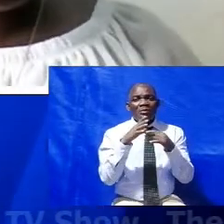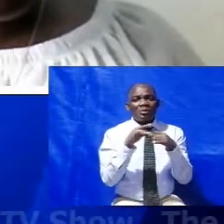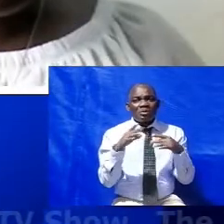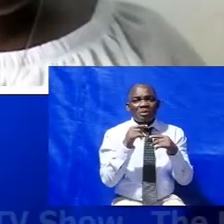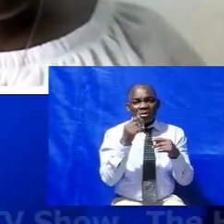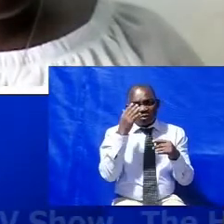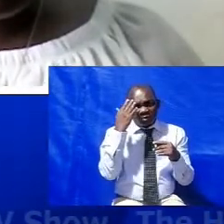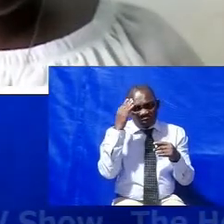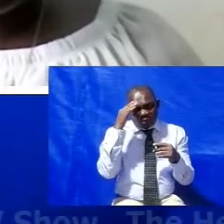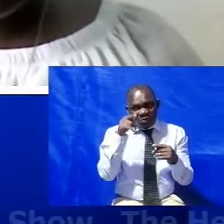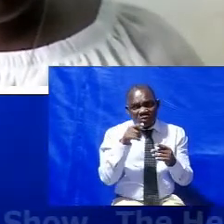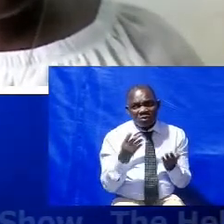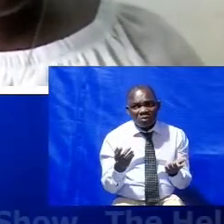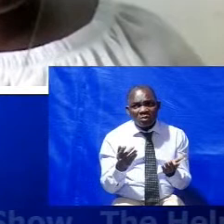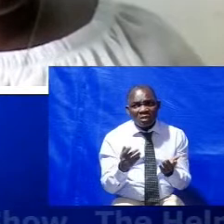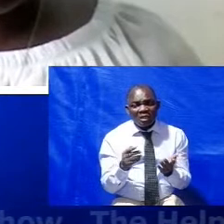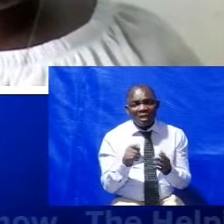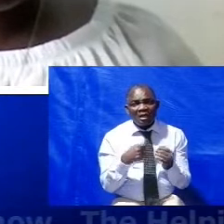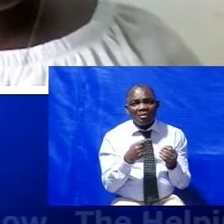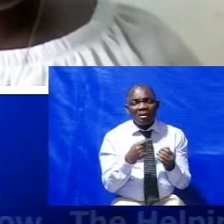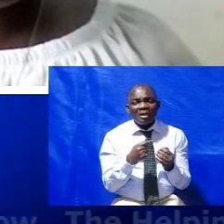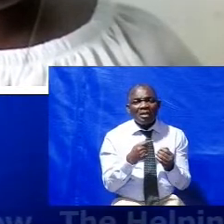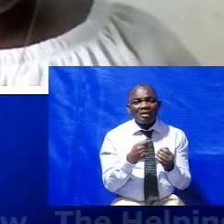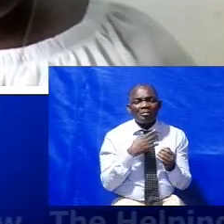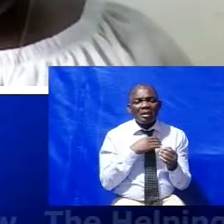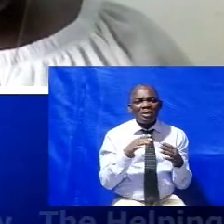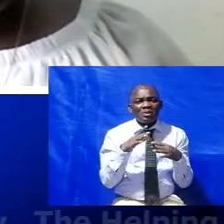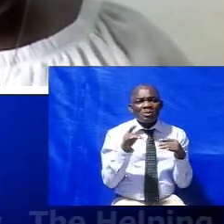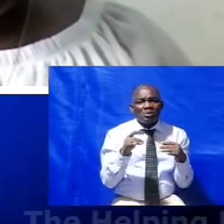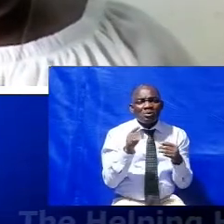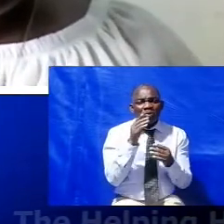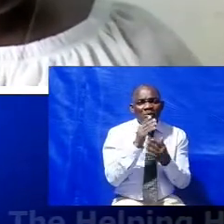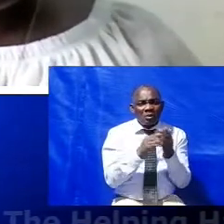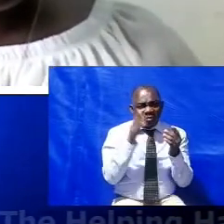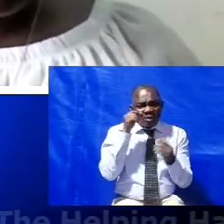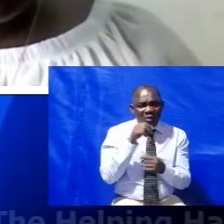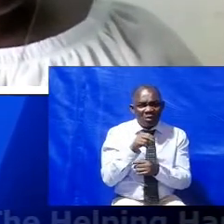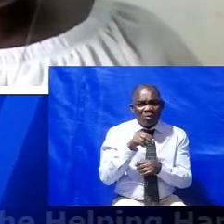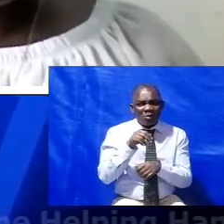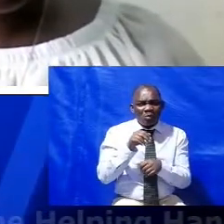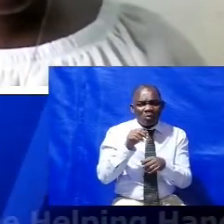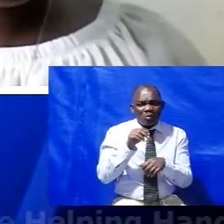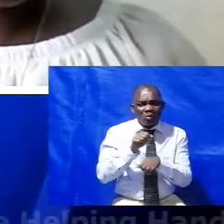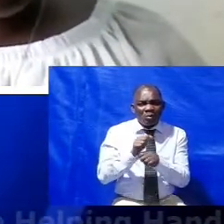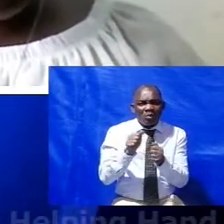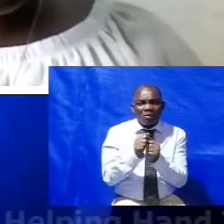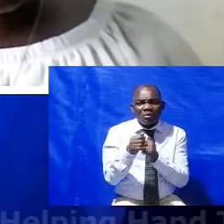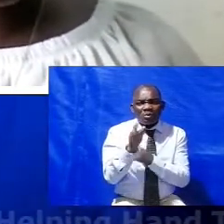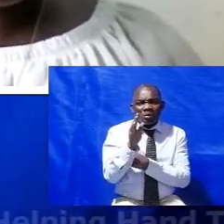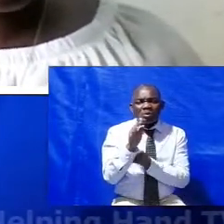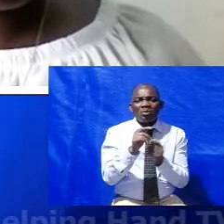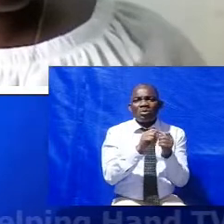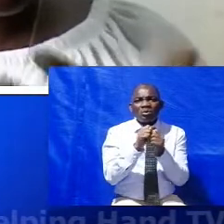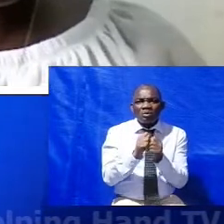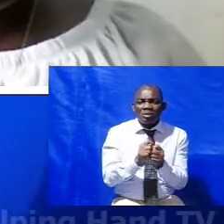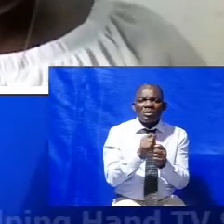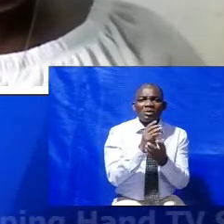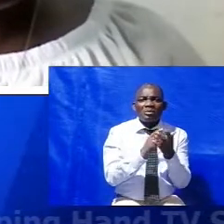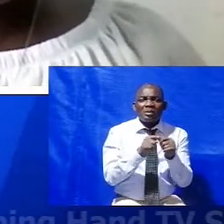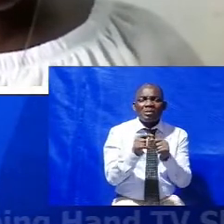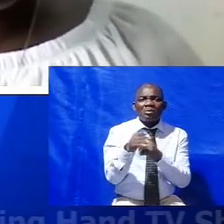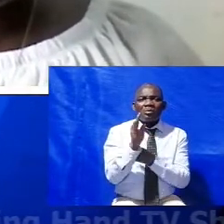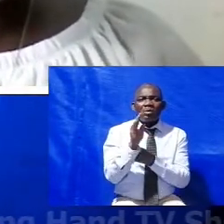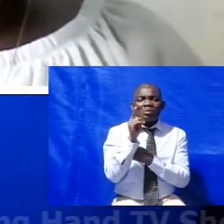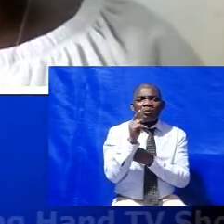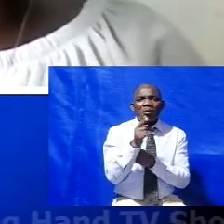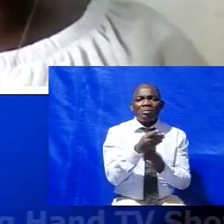this story I was reading, I don't know whether you know it, about the pilgrimage story, where this guy was walking with God and they were walking together. Then